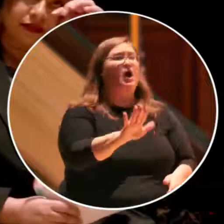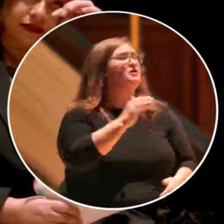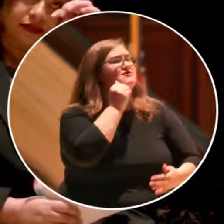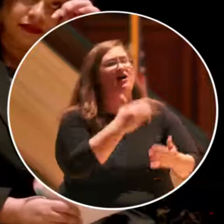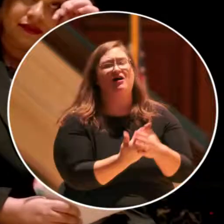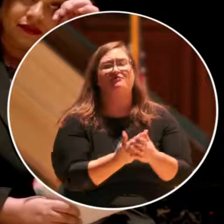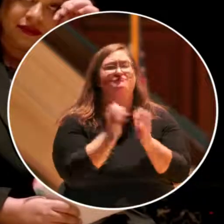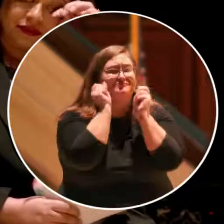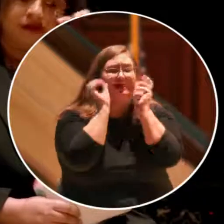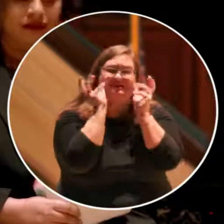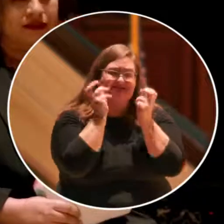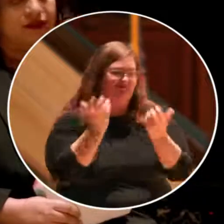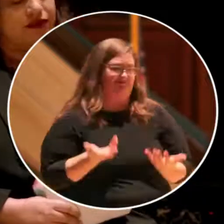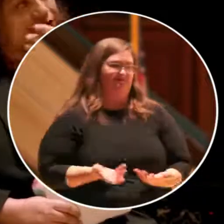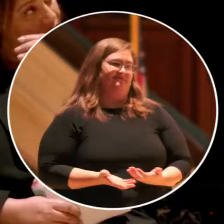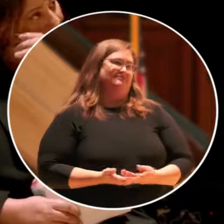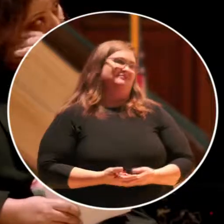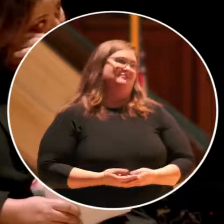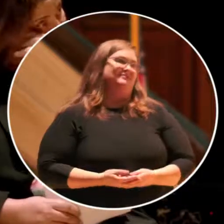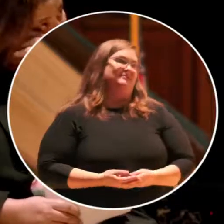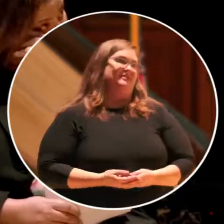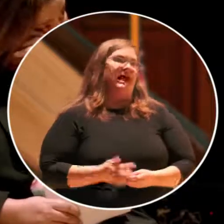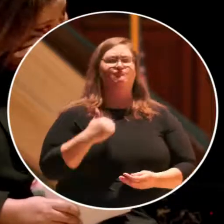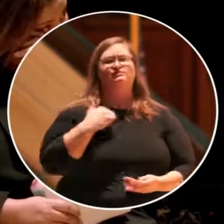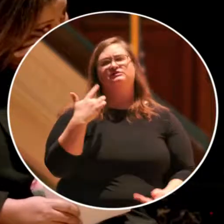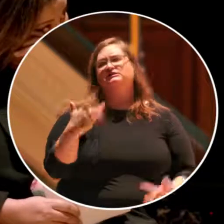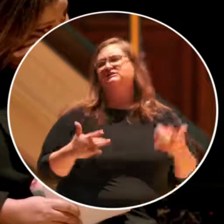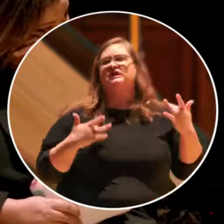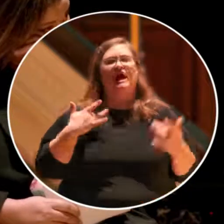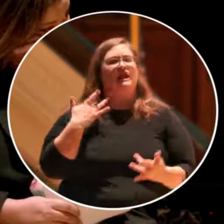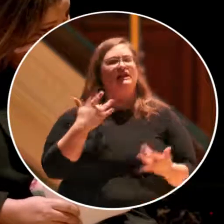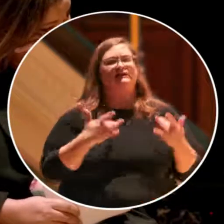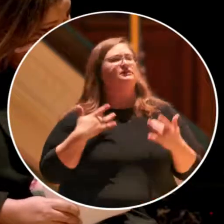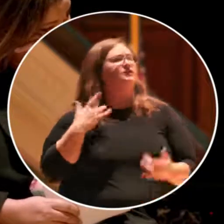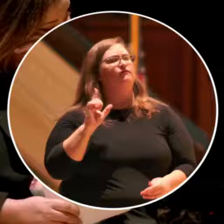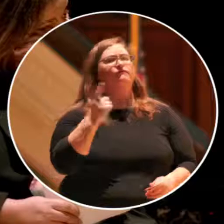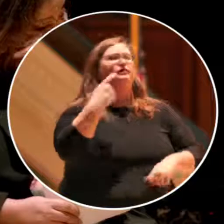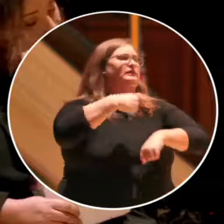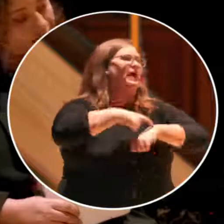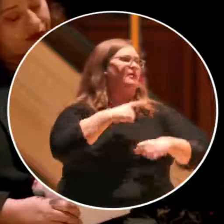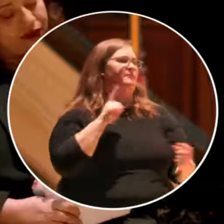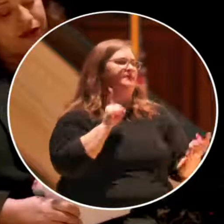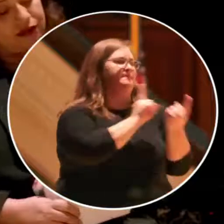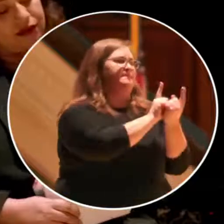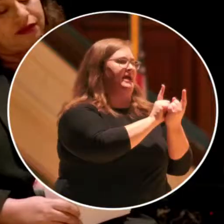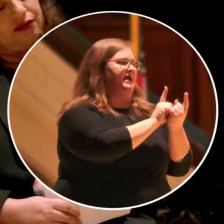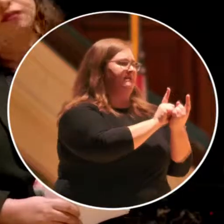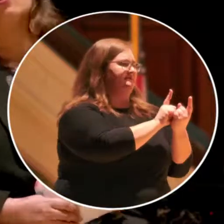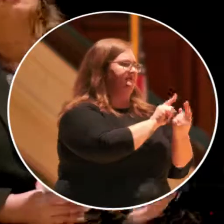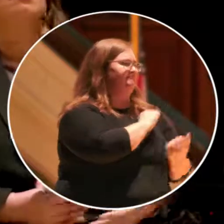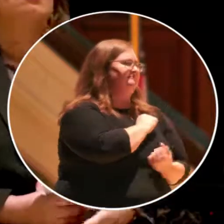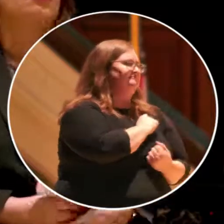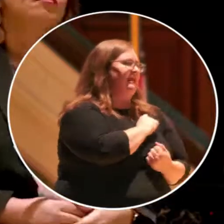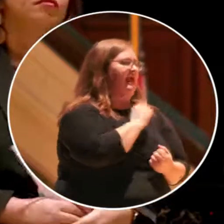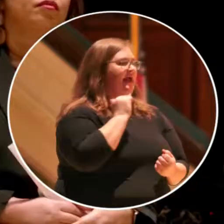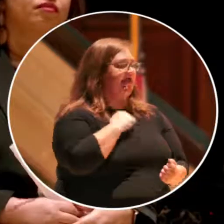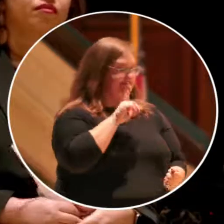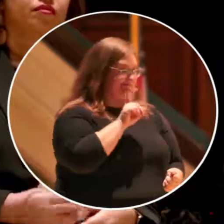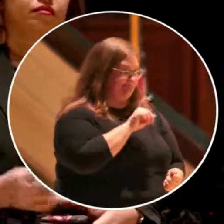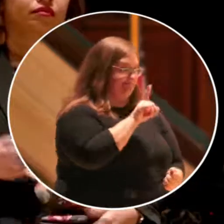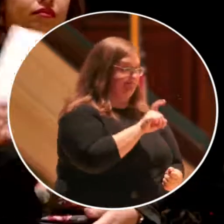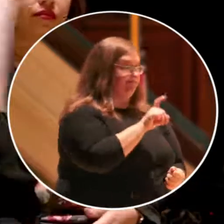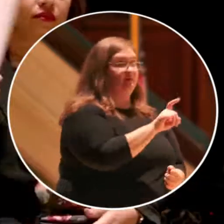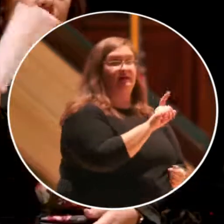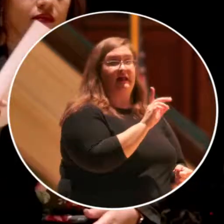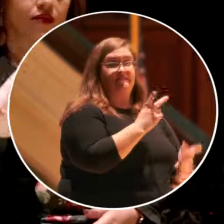was amazing. I was excited the first time we met. I had made my way back into the room